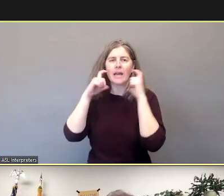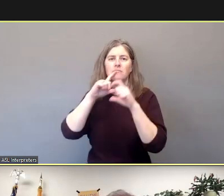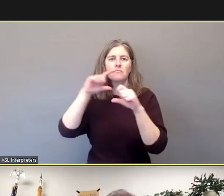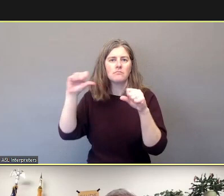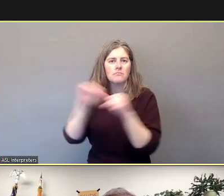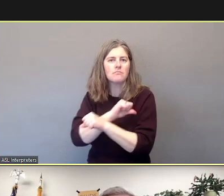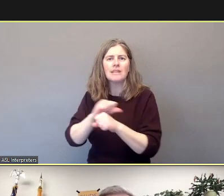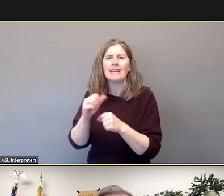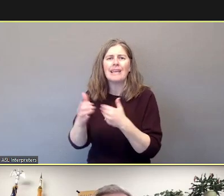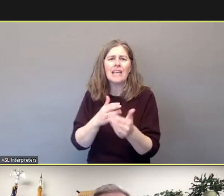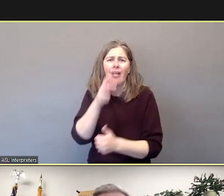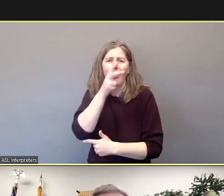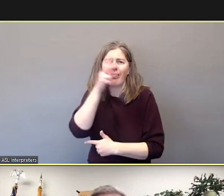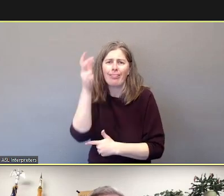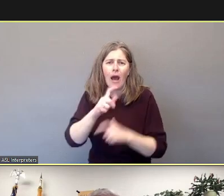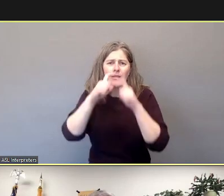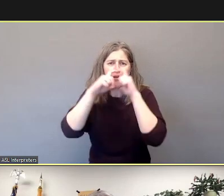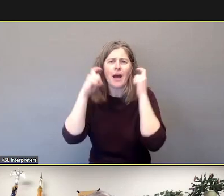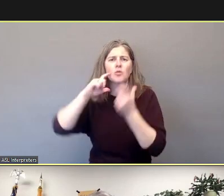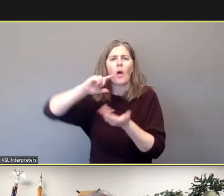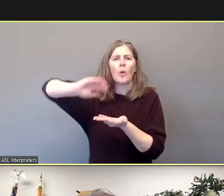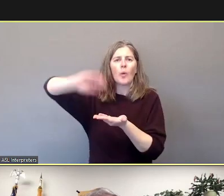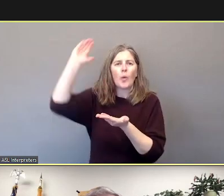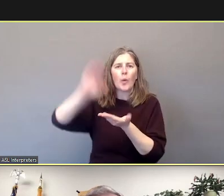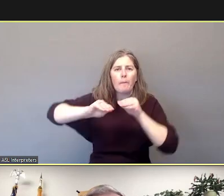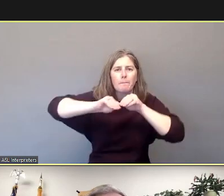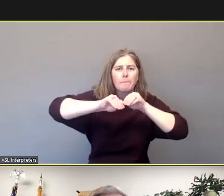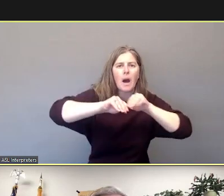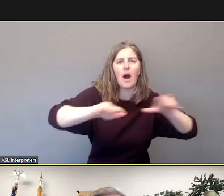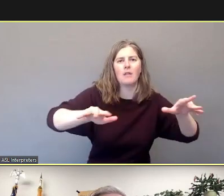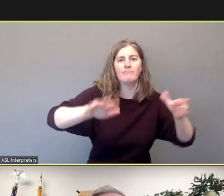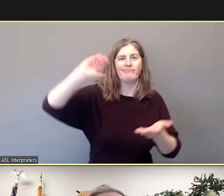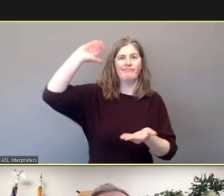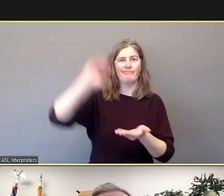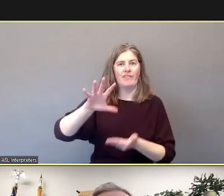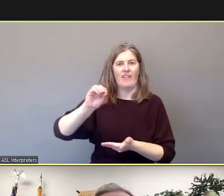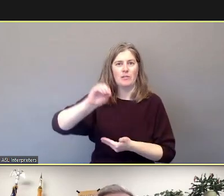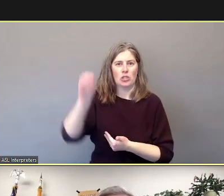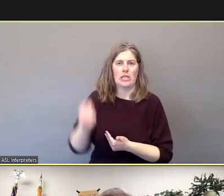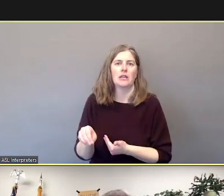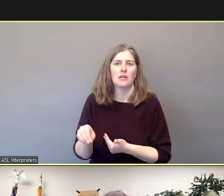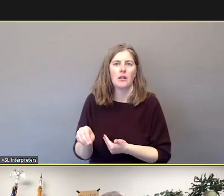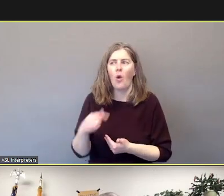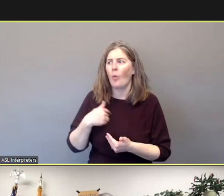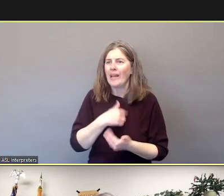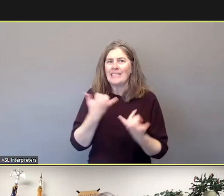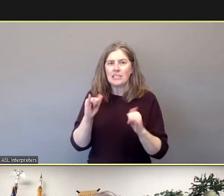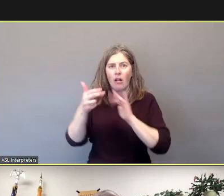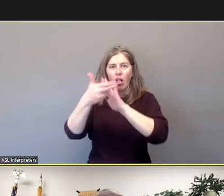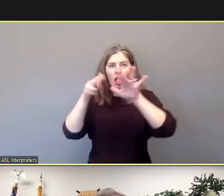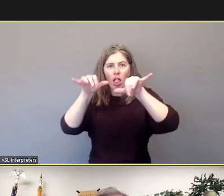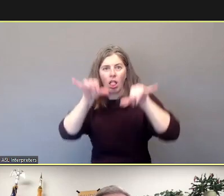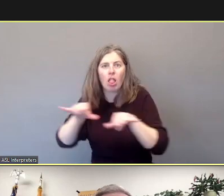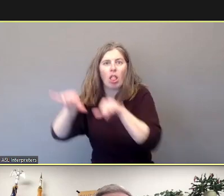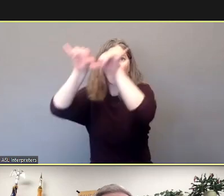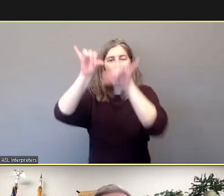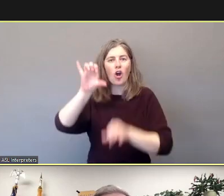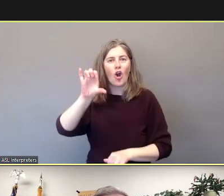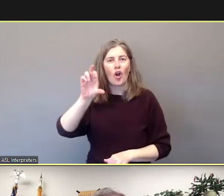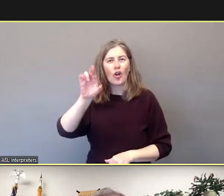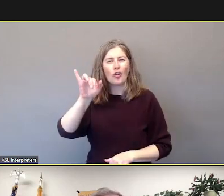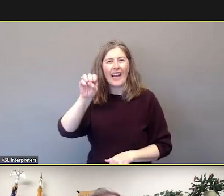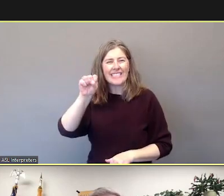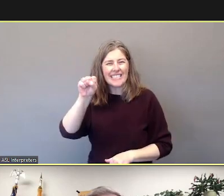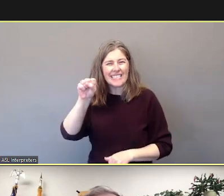poor masks, reduce transmission of COVID by 50%. We are still in crisis standards of care, as we'll talk about in a minute. And